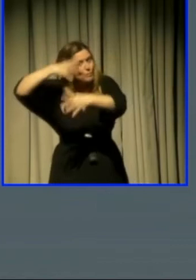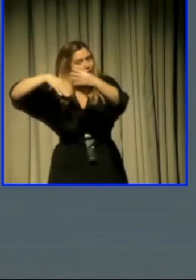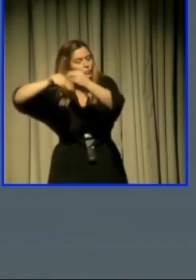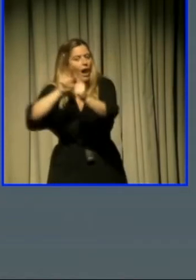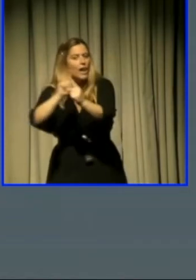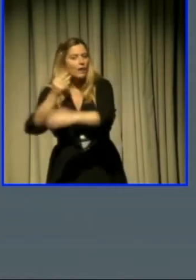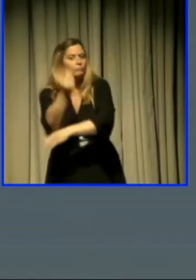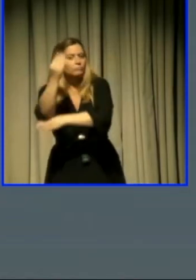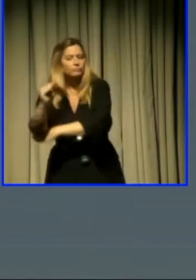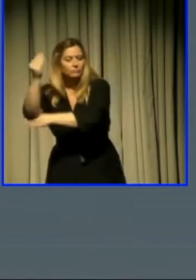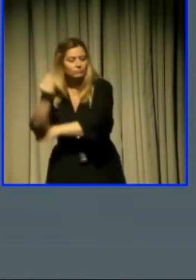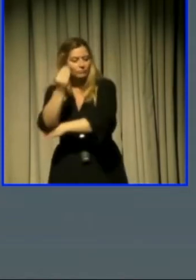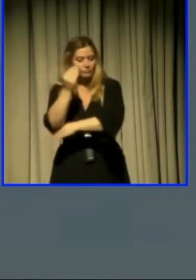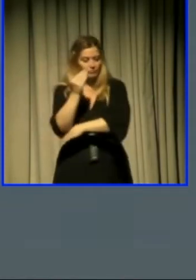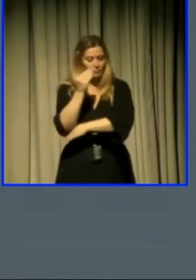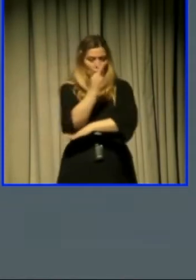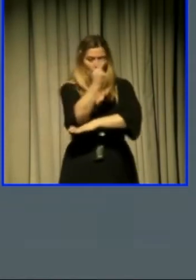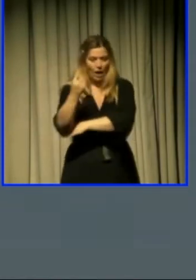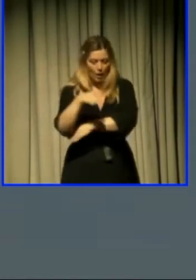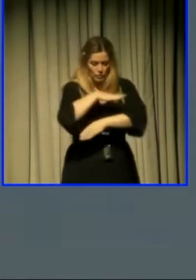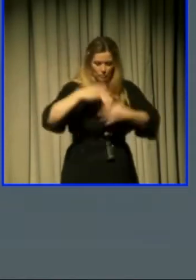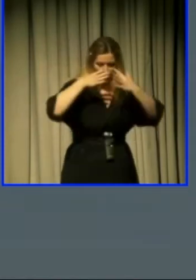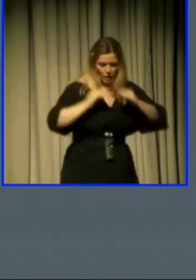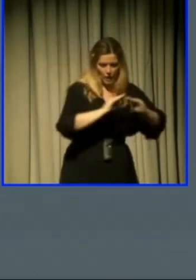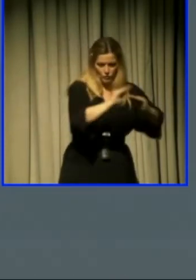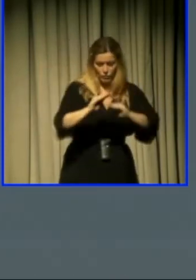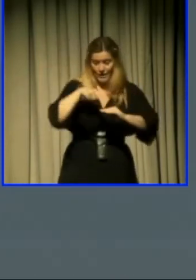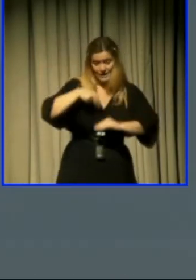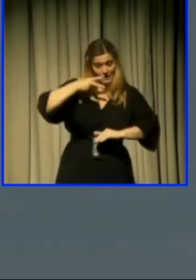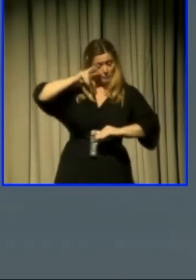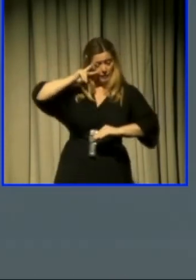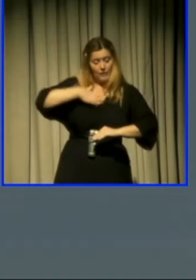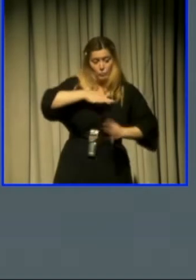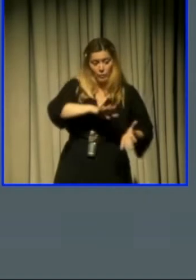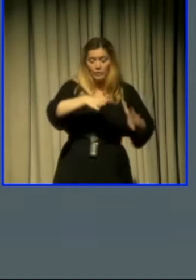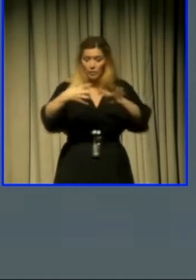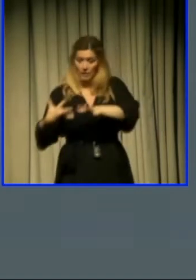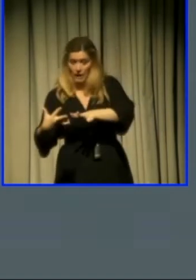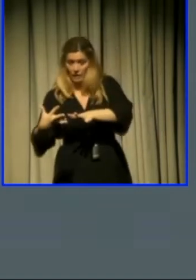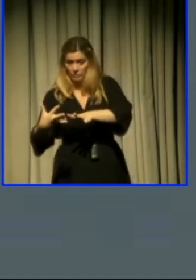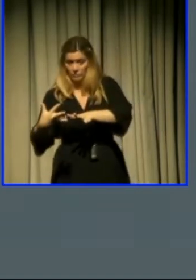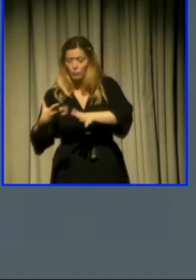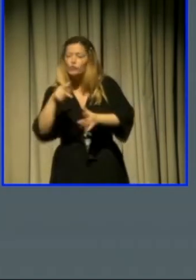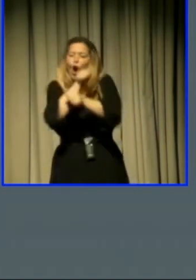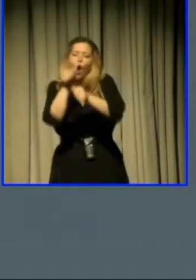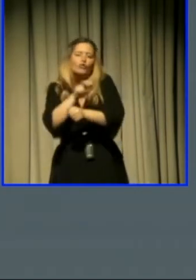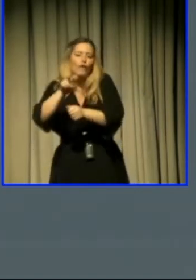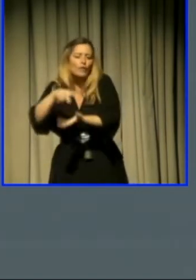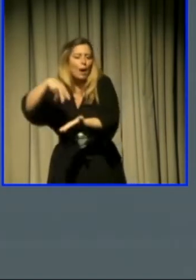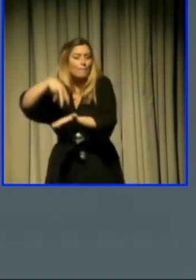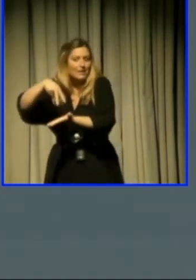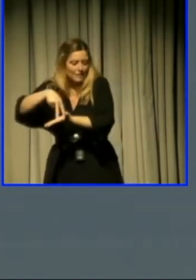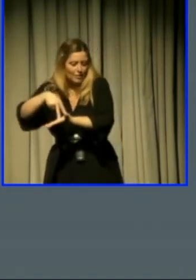these in-person experiences. So pictured here is Gather, which is essentially a